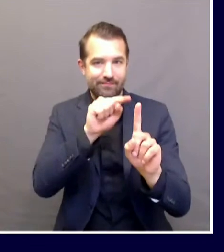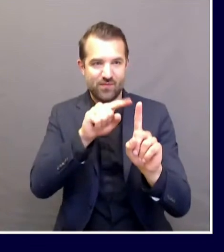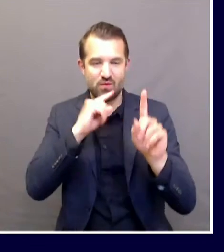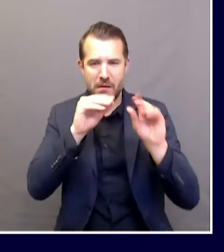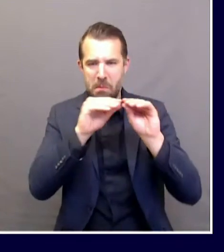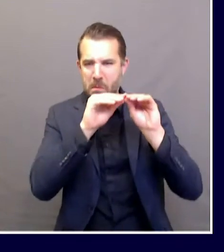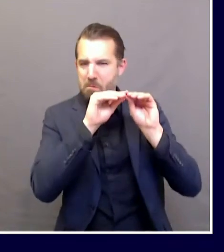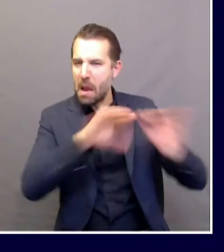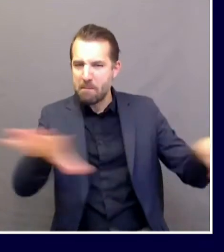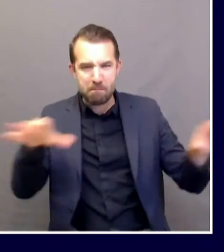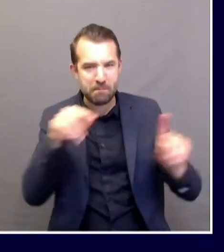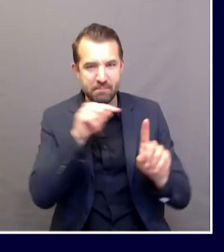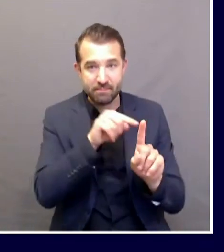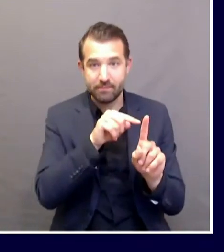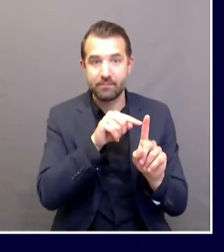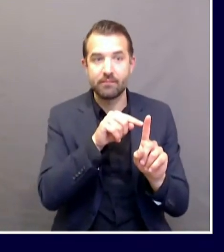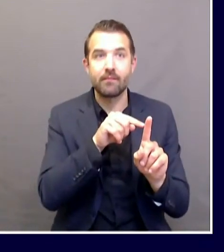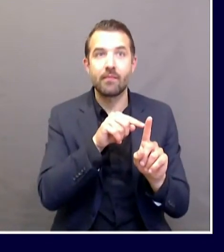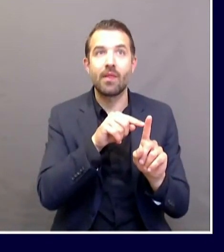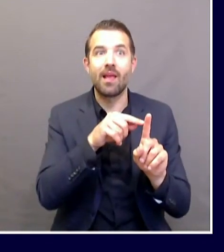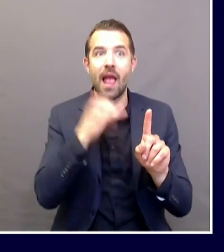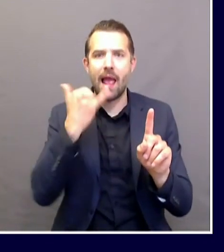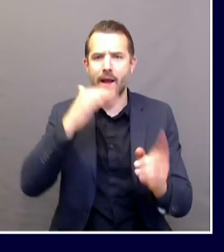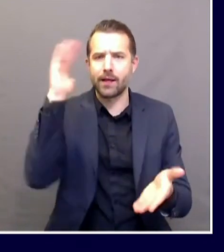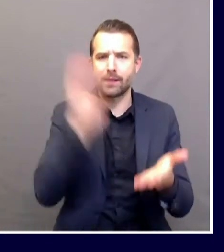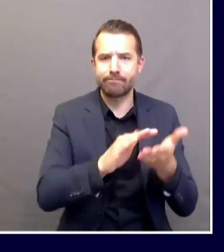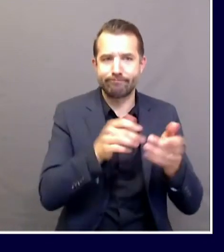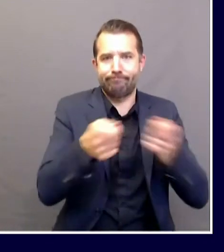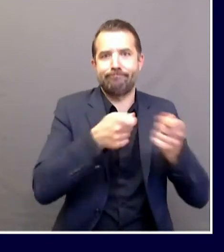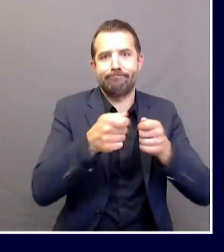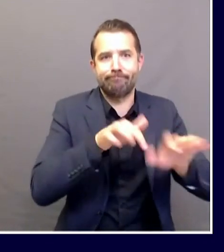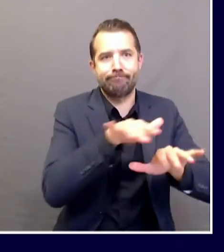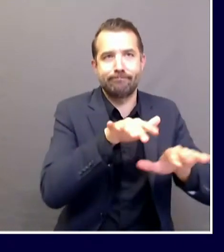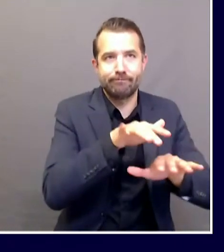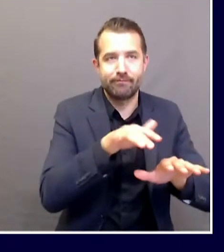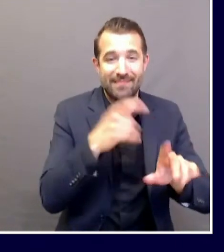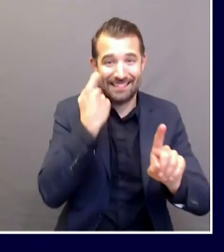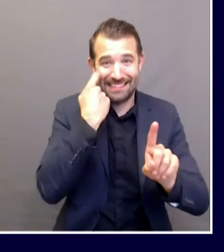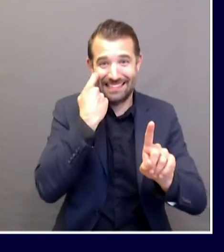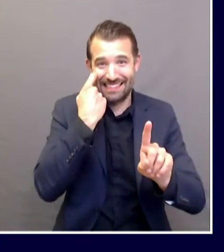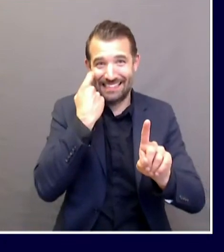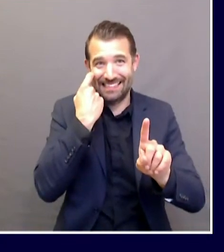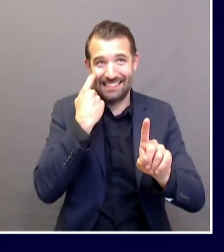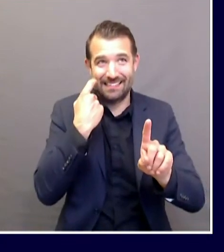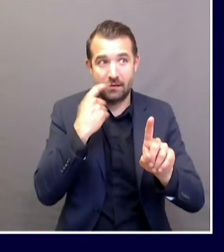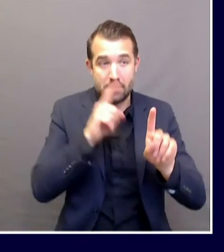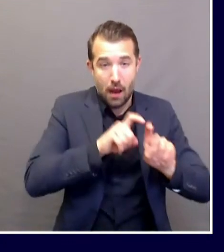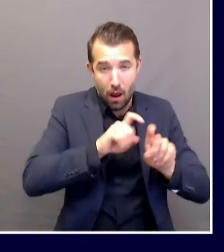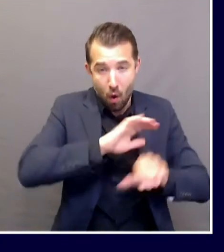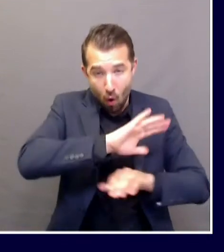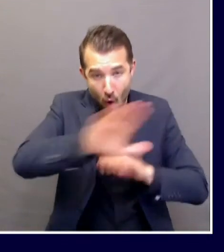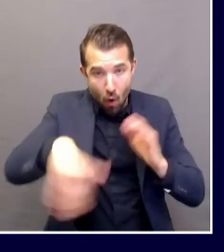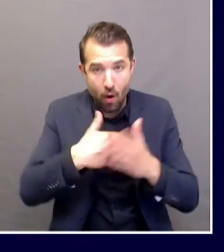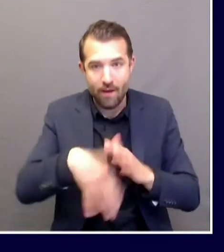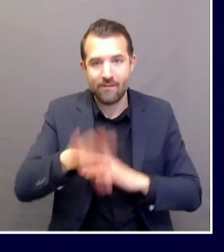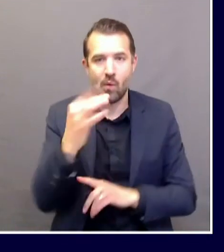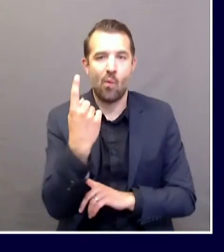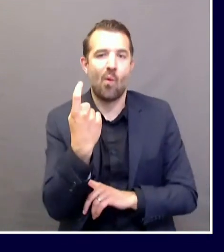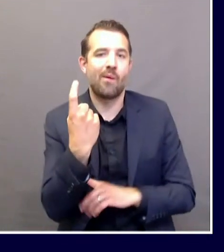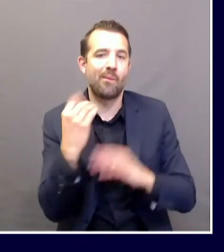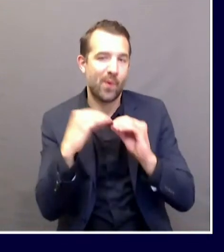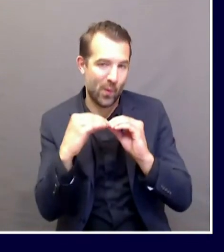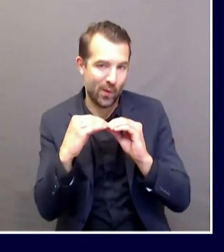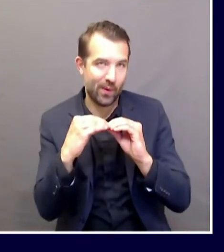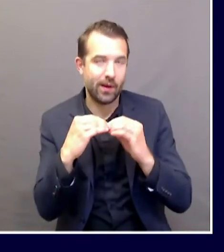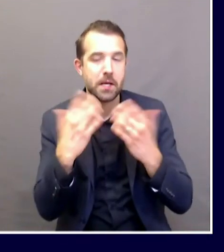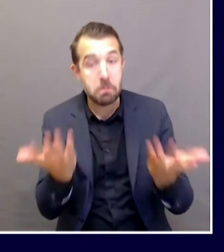only found one additional case. That's a good sign, but these things are not distinct from one another. Cases at Bates are also a